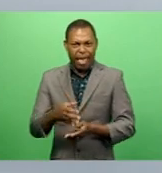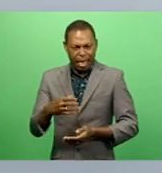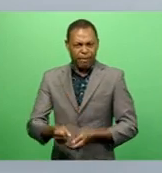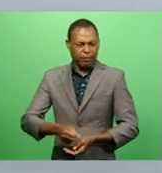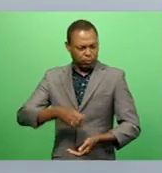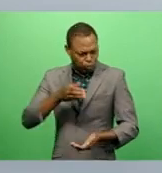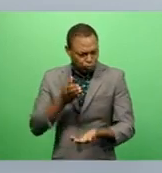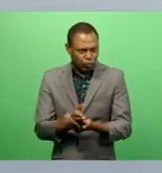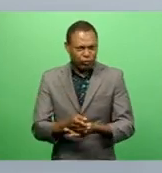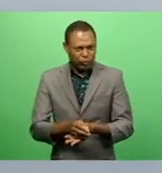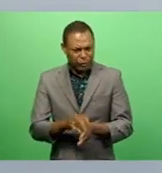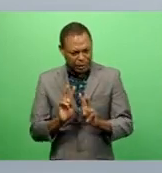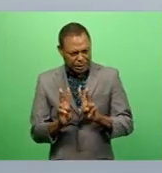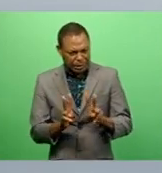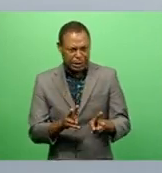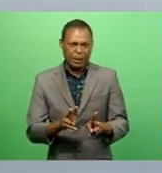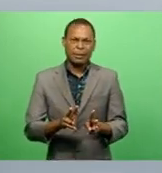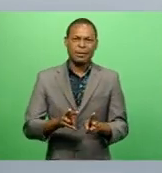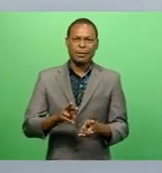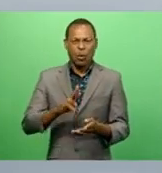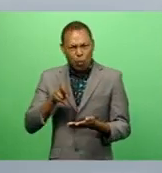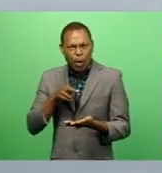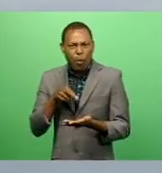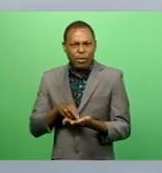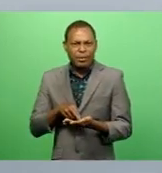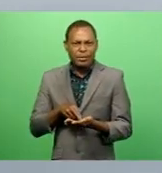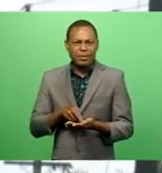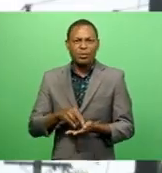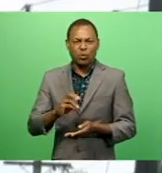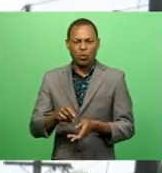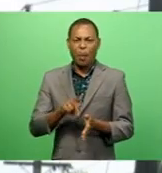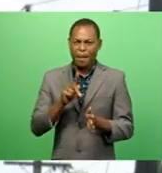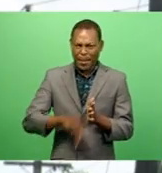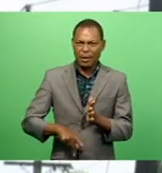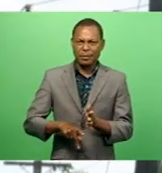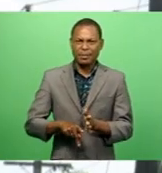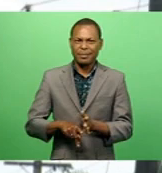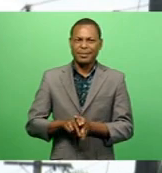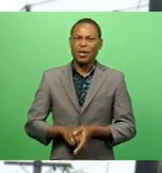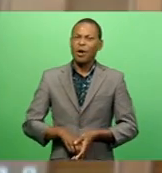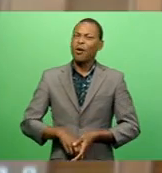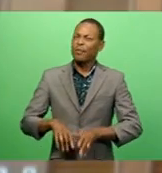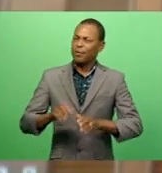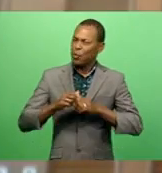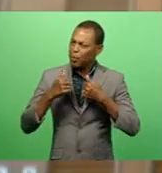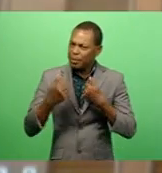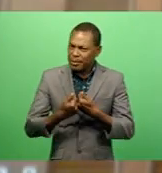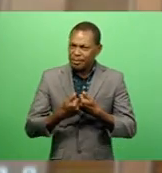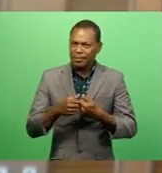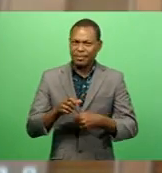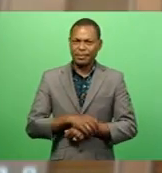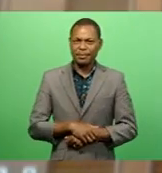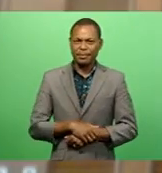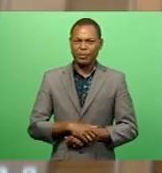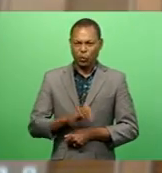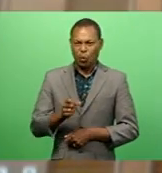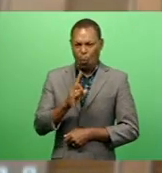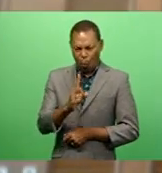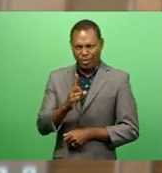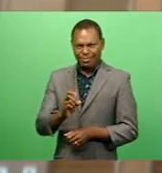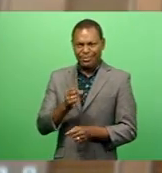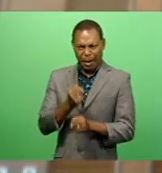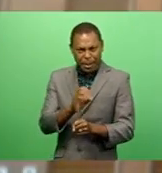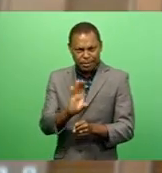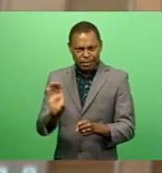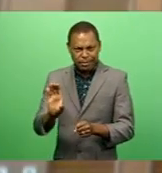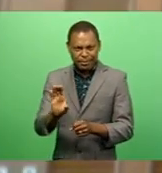sector and will bring renewable energy capabilities as part of the deal. We are very excited about this one particular company